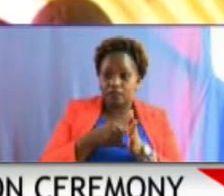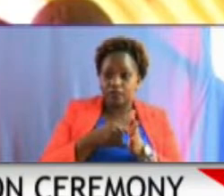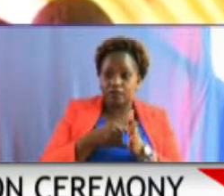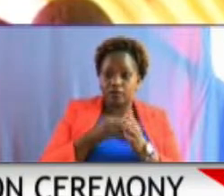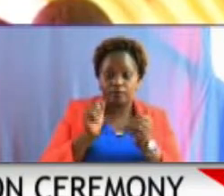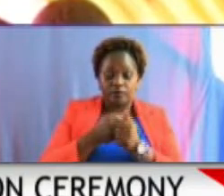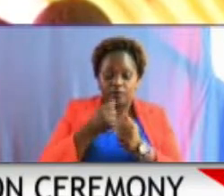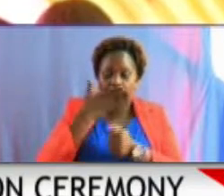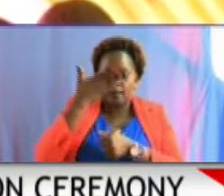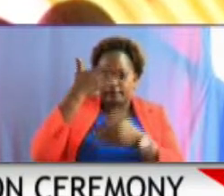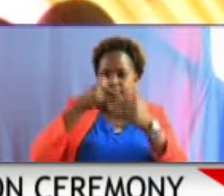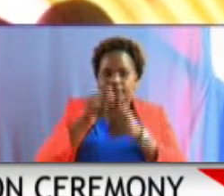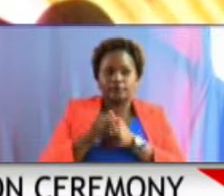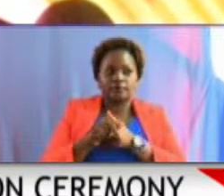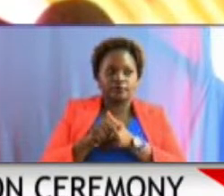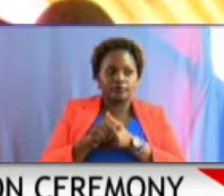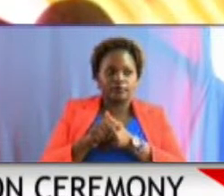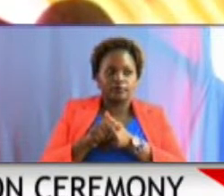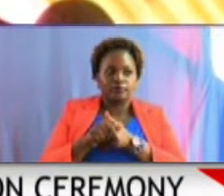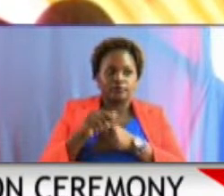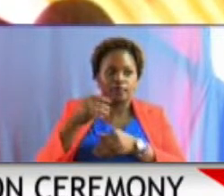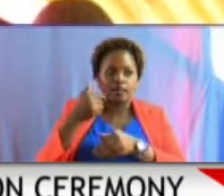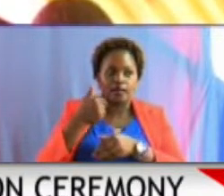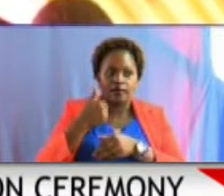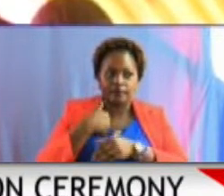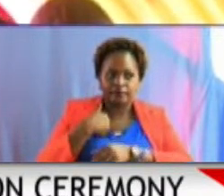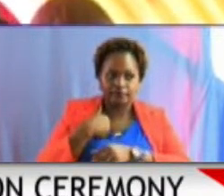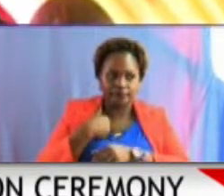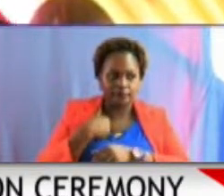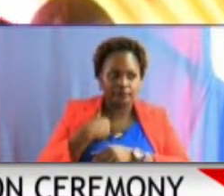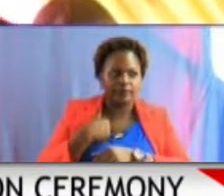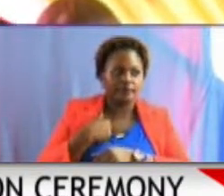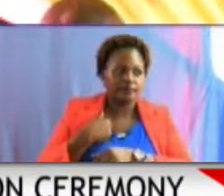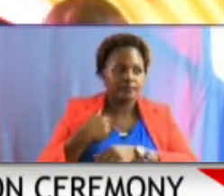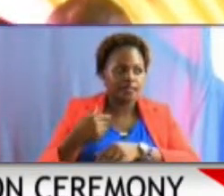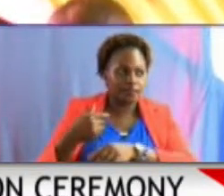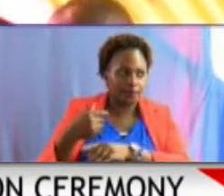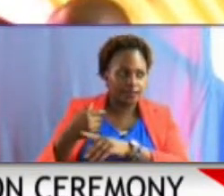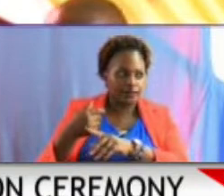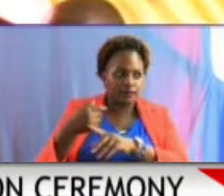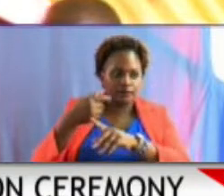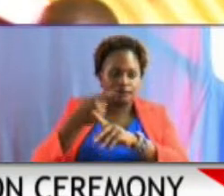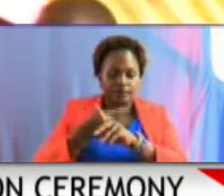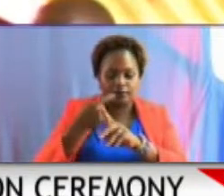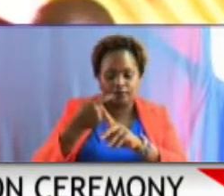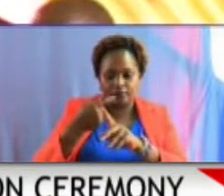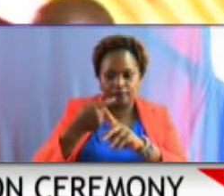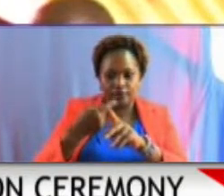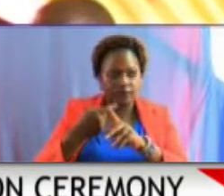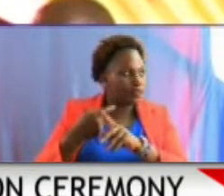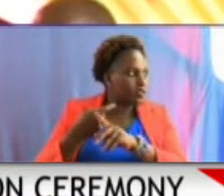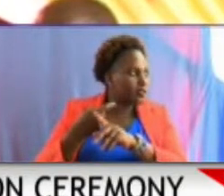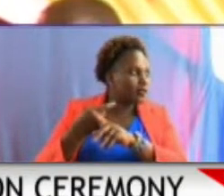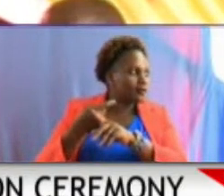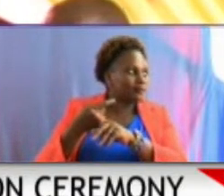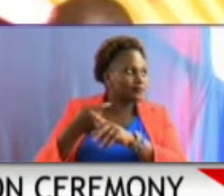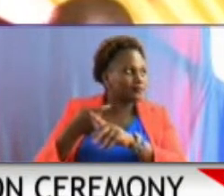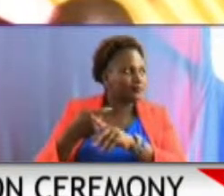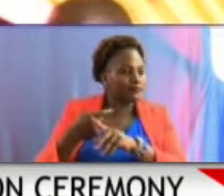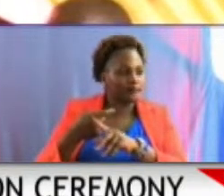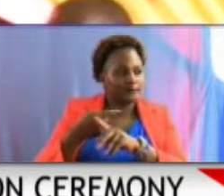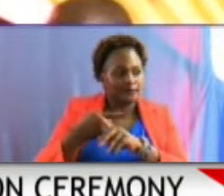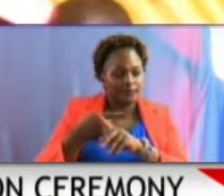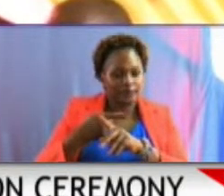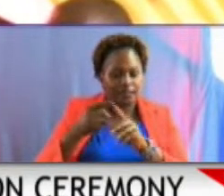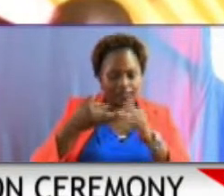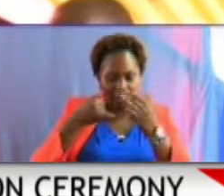indispensable presence and fundamental enabler of educational practices, research,